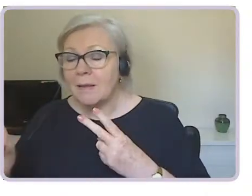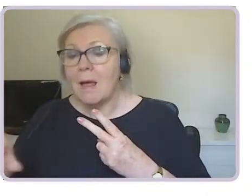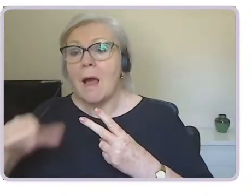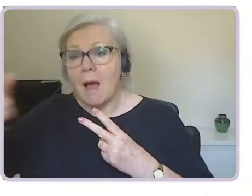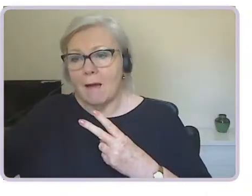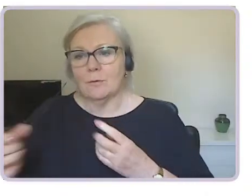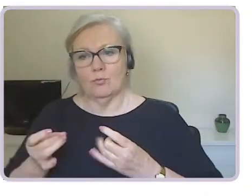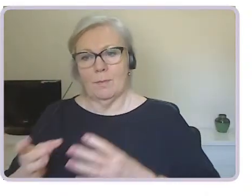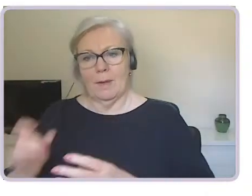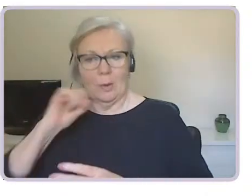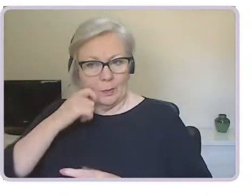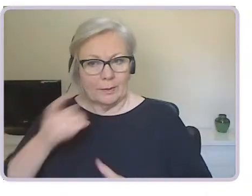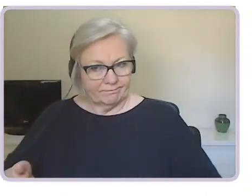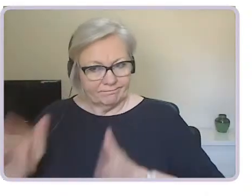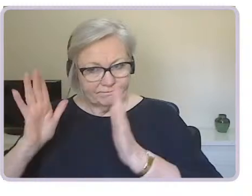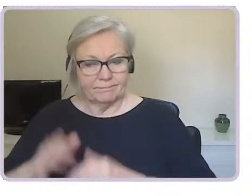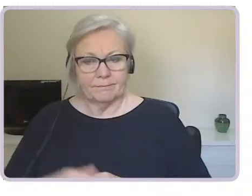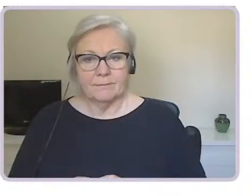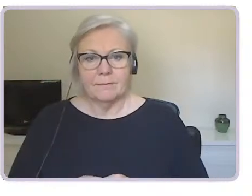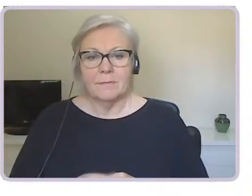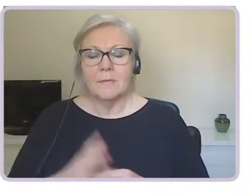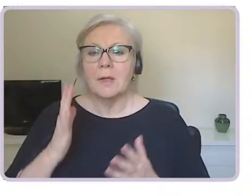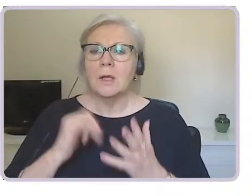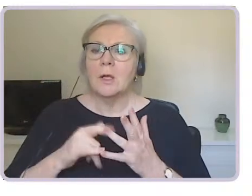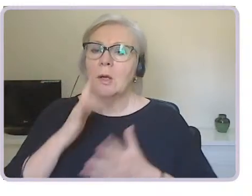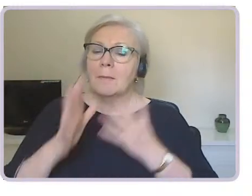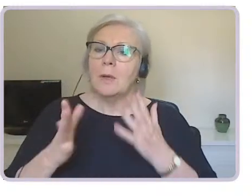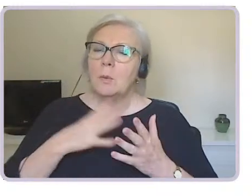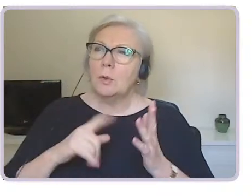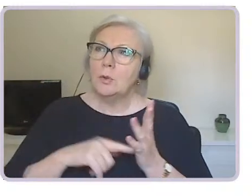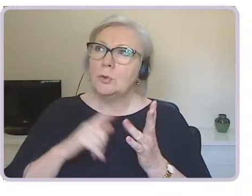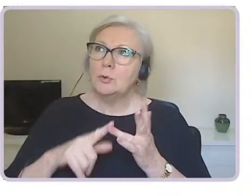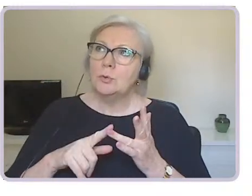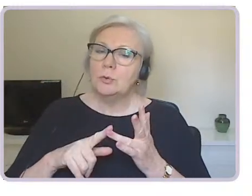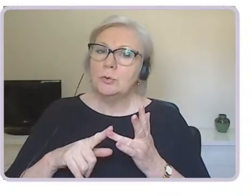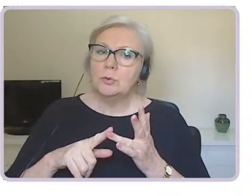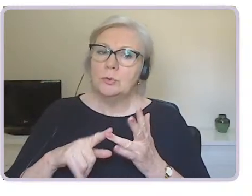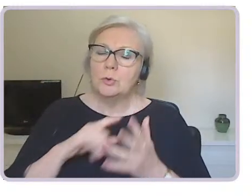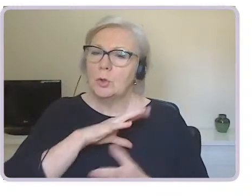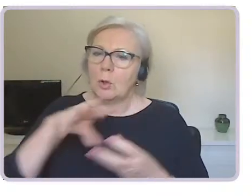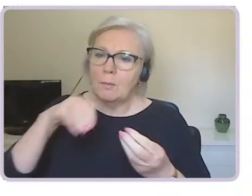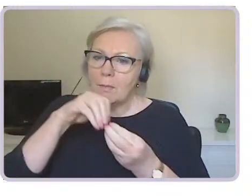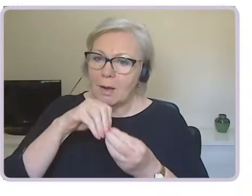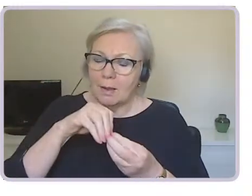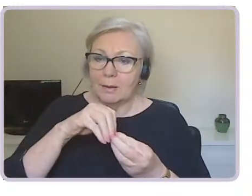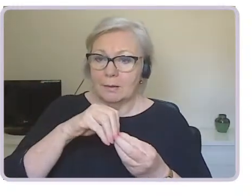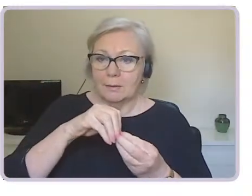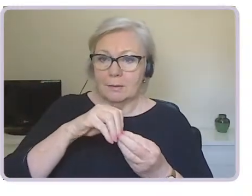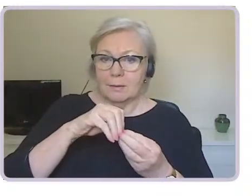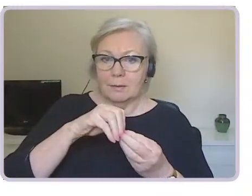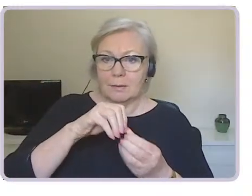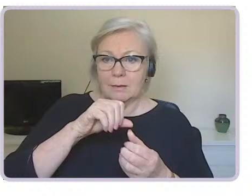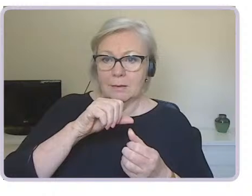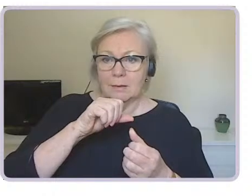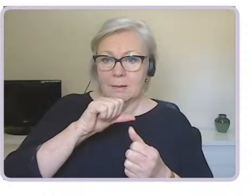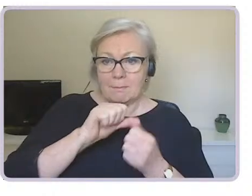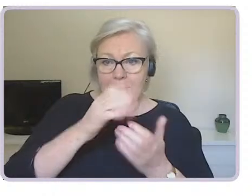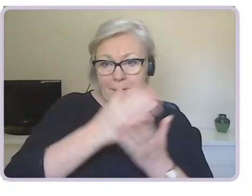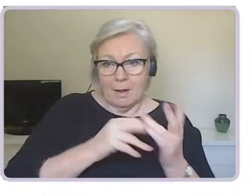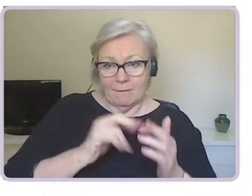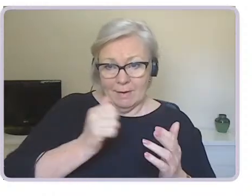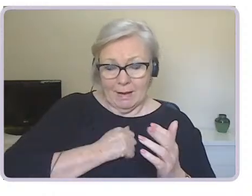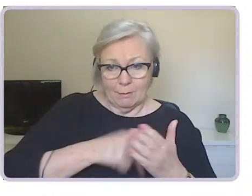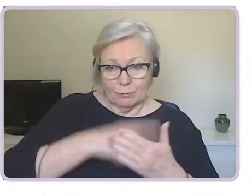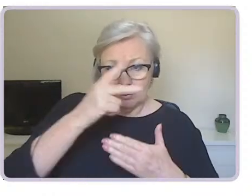we want to combine the best parts of this program with